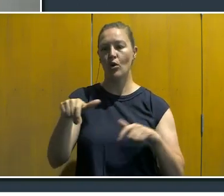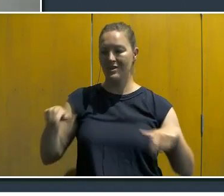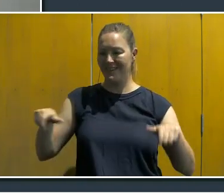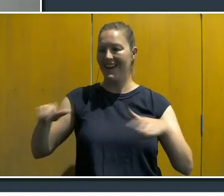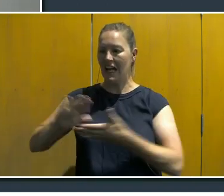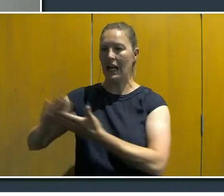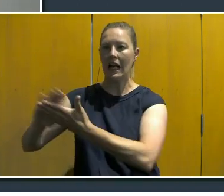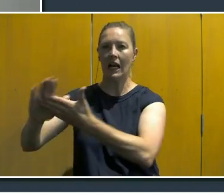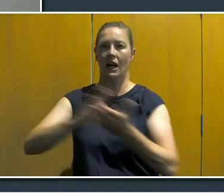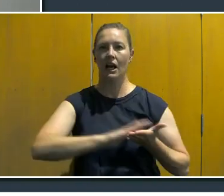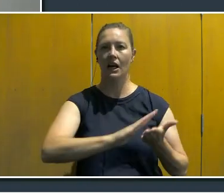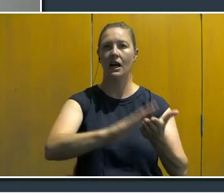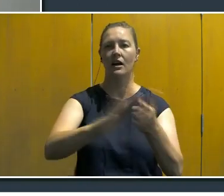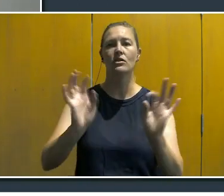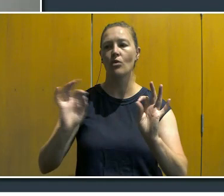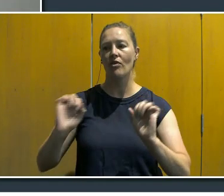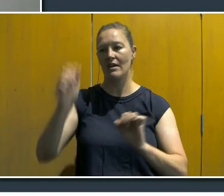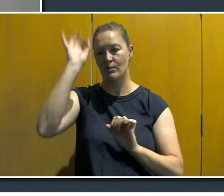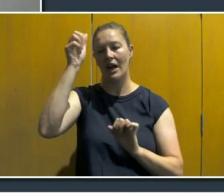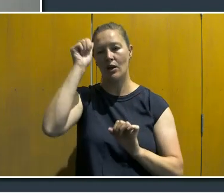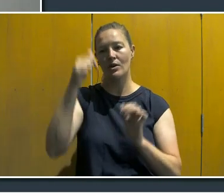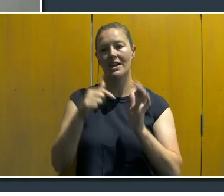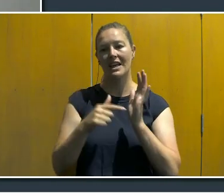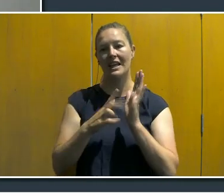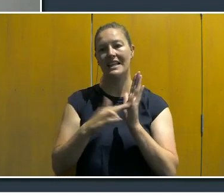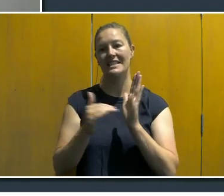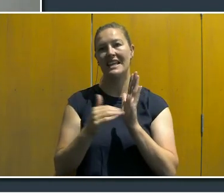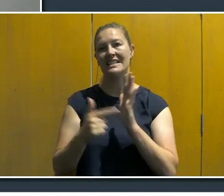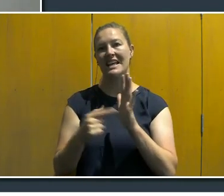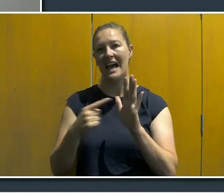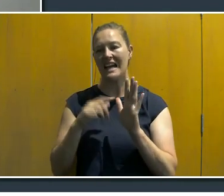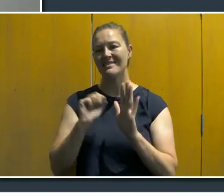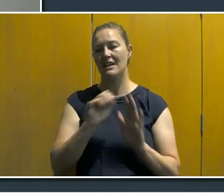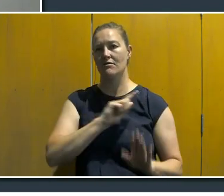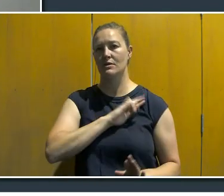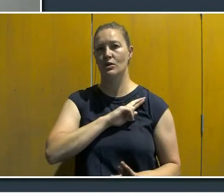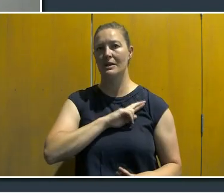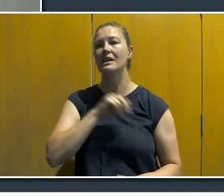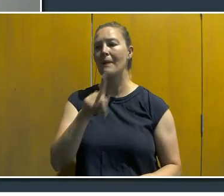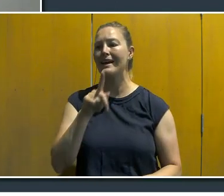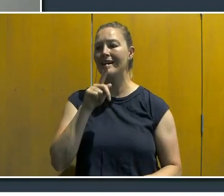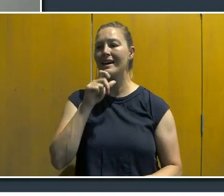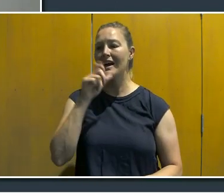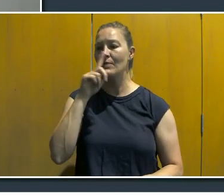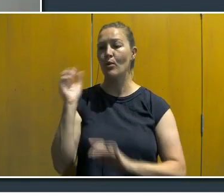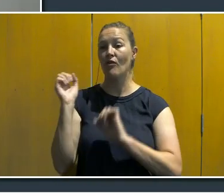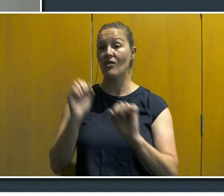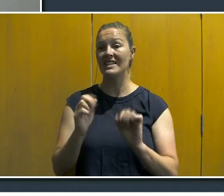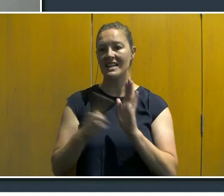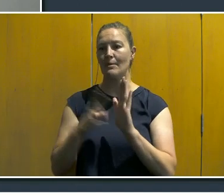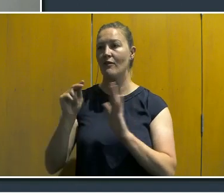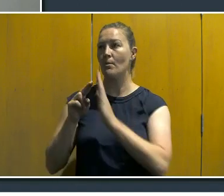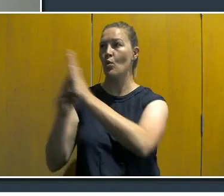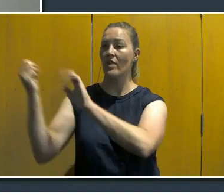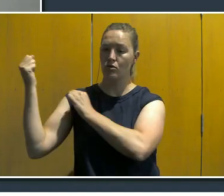clearing or whatever you like to call it. It's the NZTA. But when people come to Napier and they come in from the north, there's